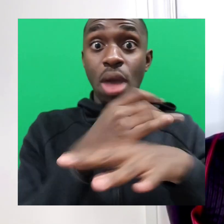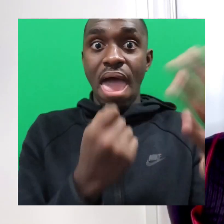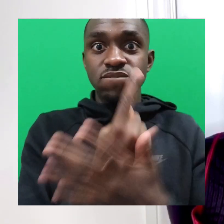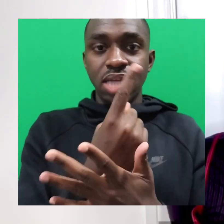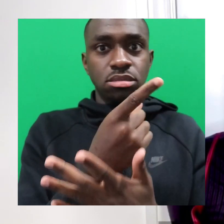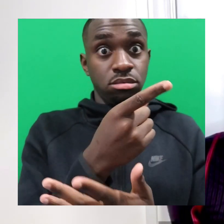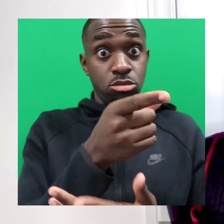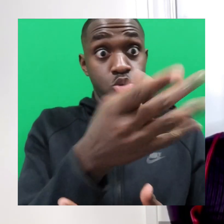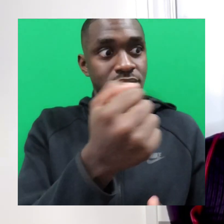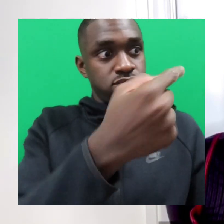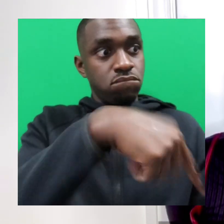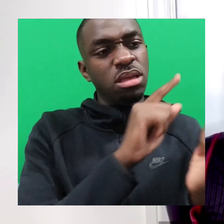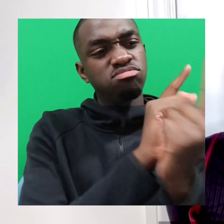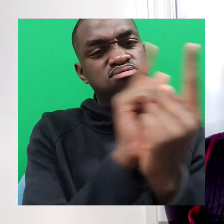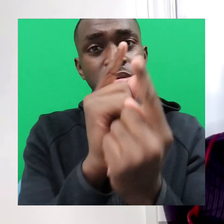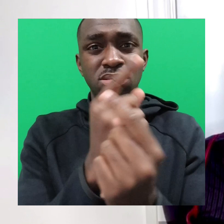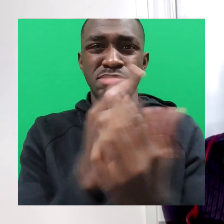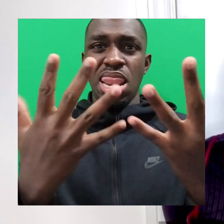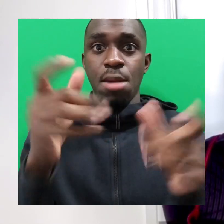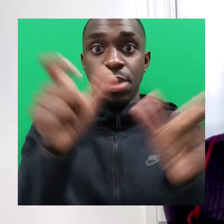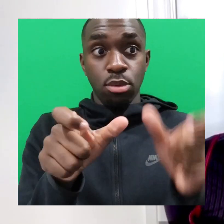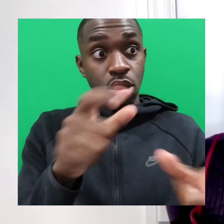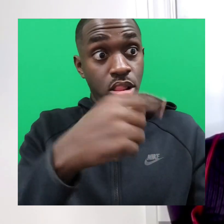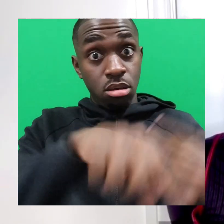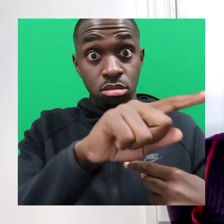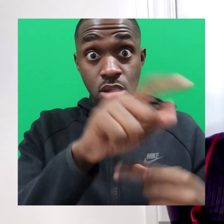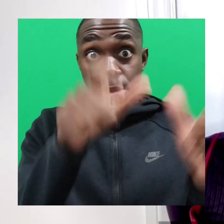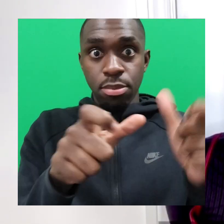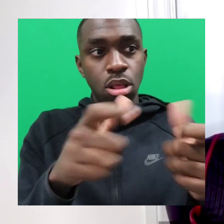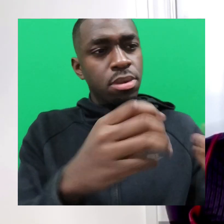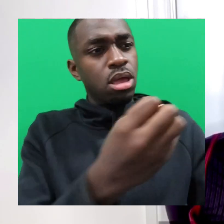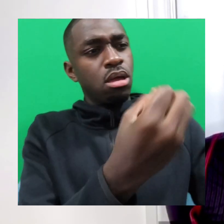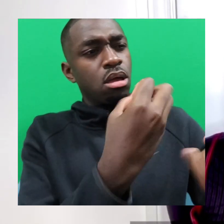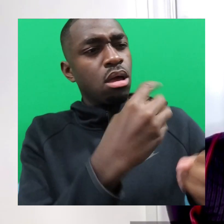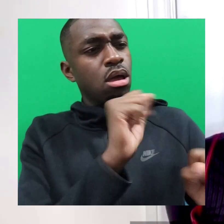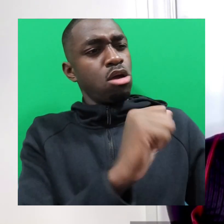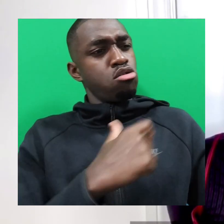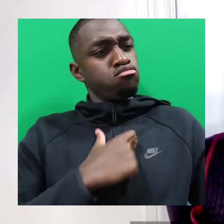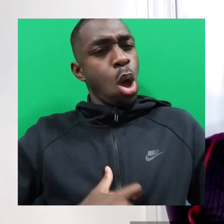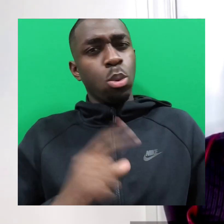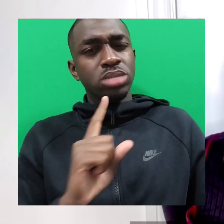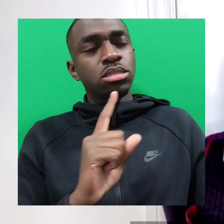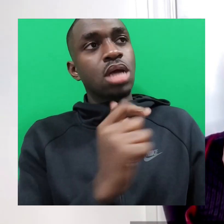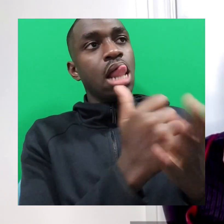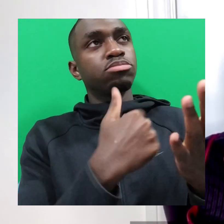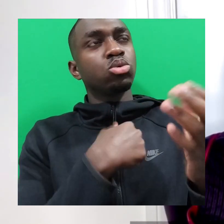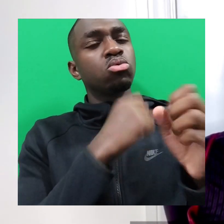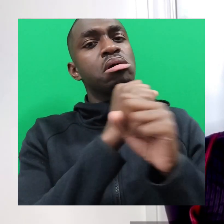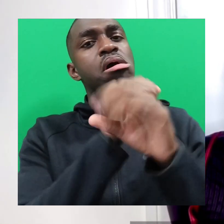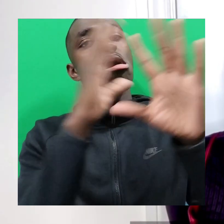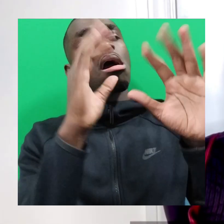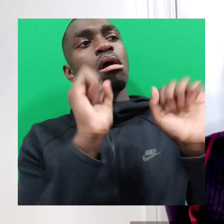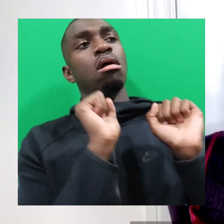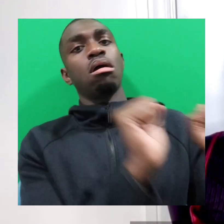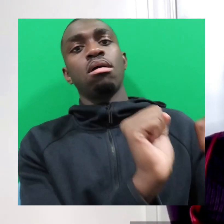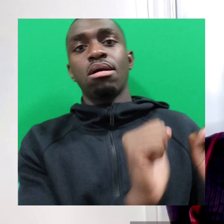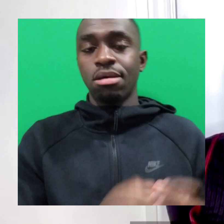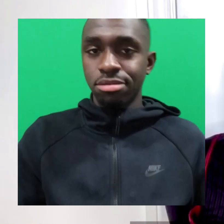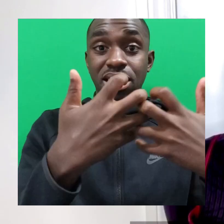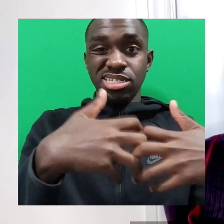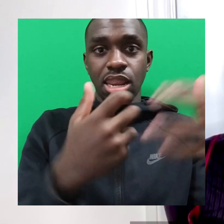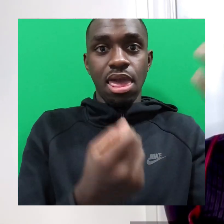do. And, a lot of these tech events, there's people doing all sorts of roles. And I was just exploring while still